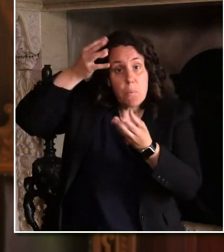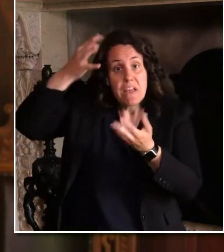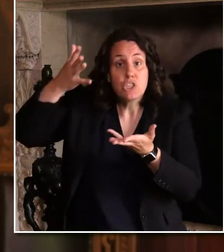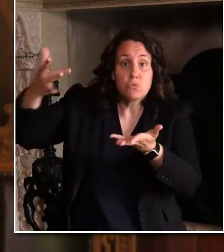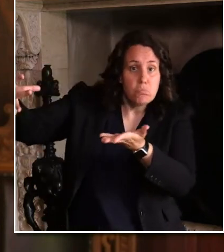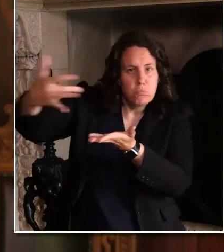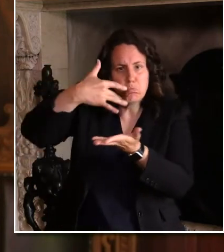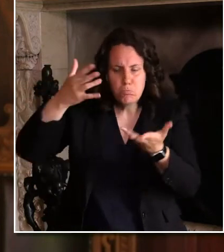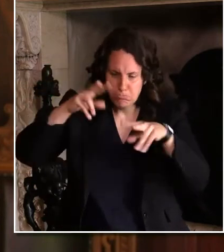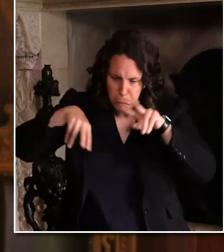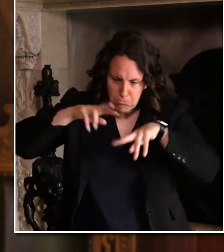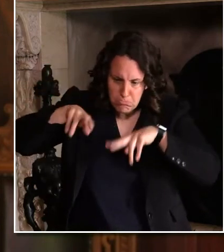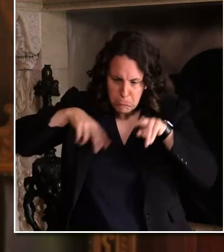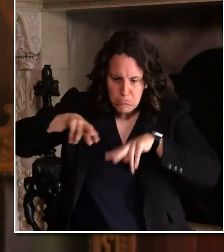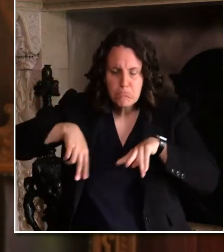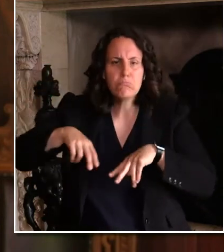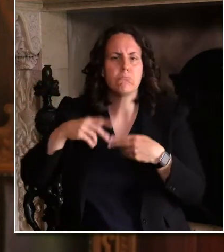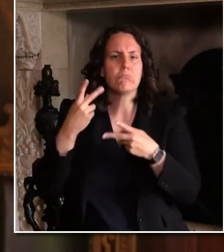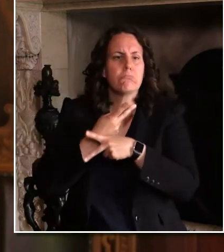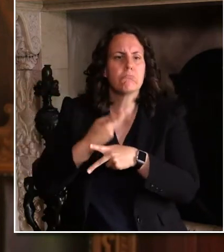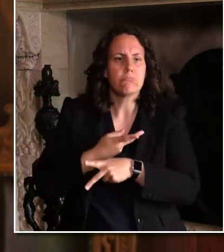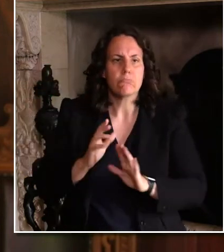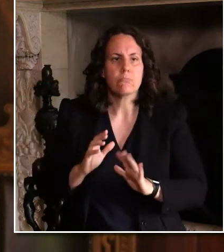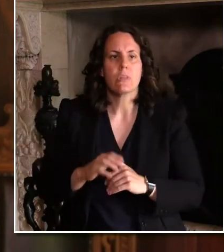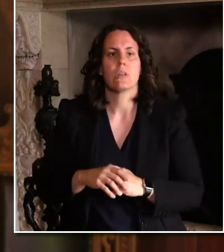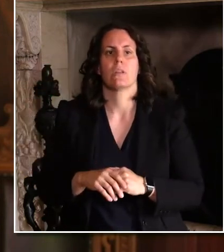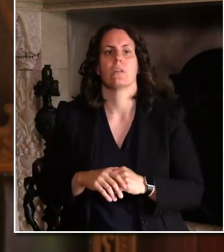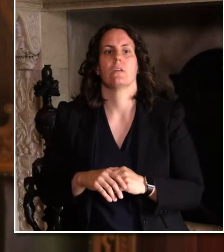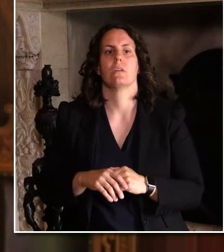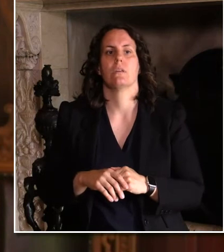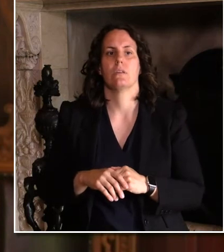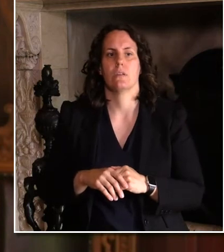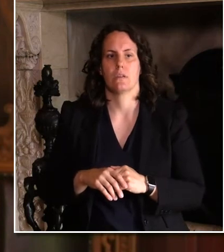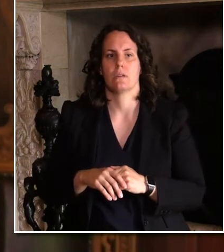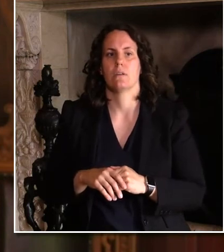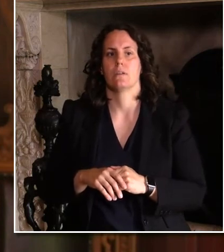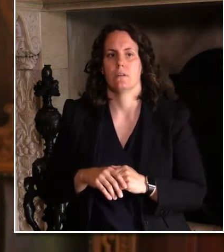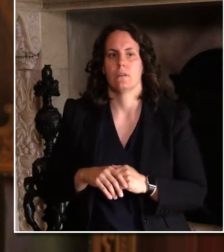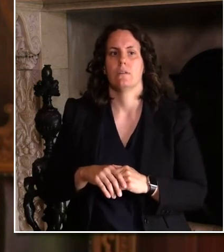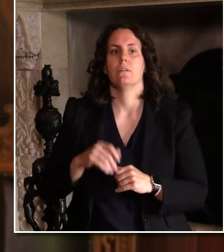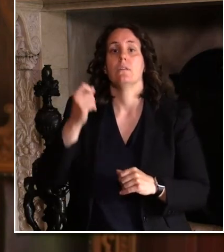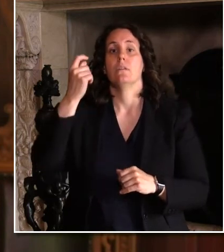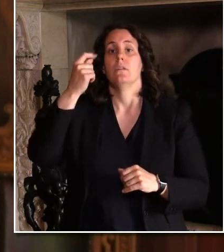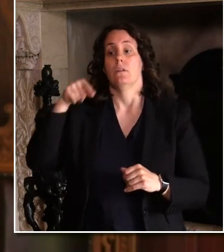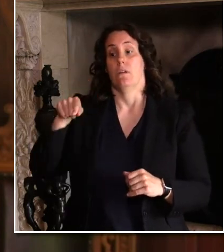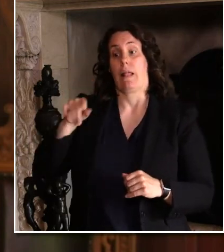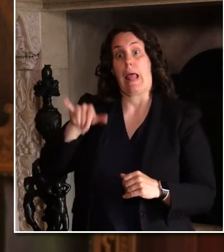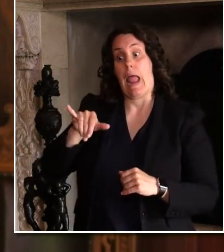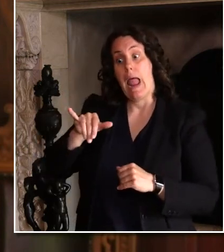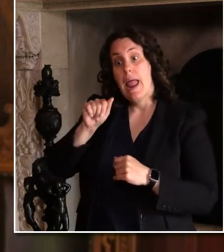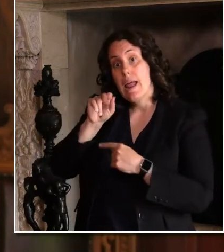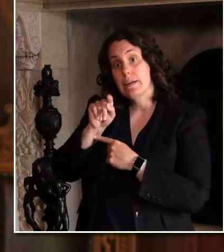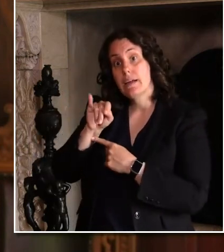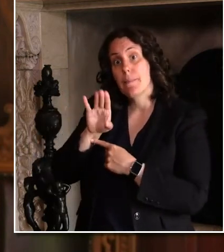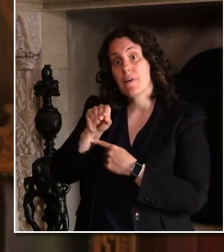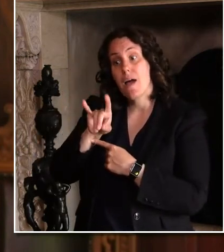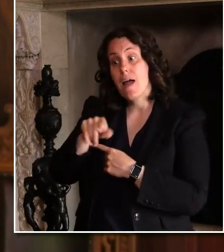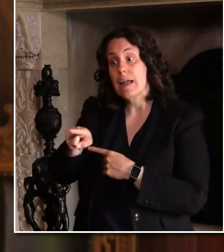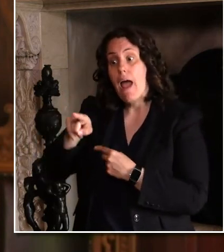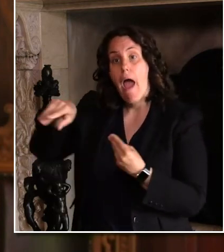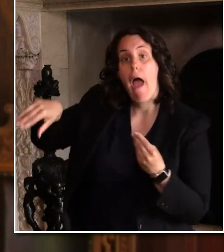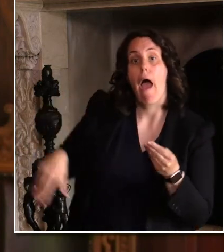not including those tests as part of our daily confirmed cases. And the reason for that, we've talked about in this